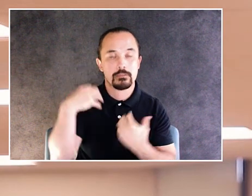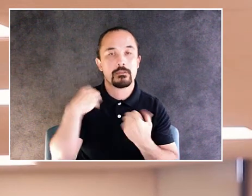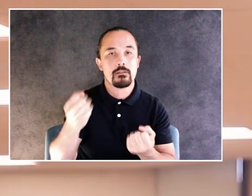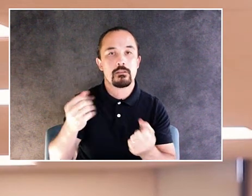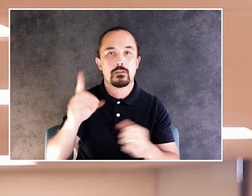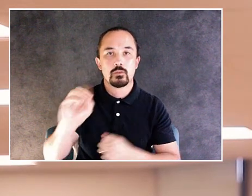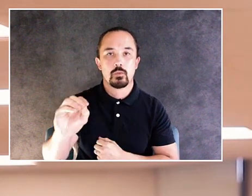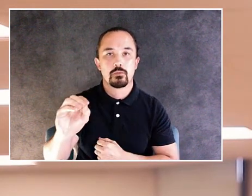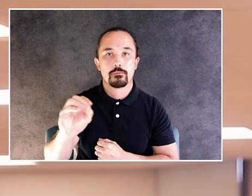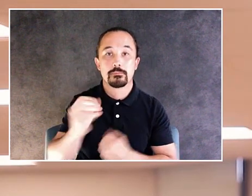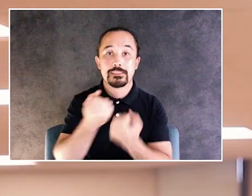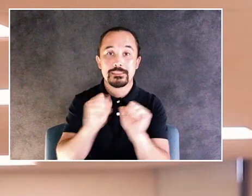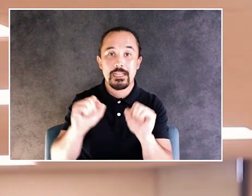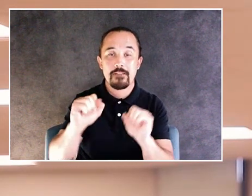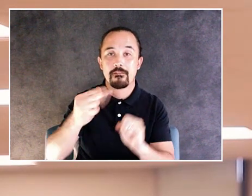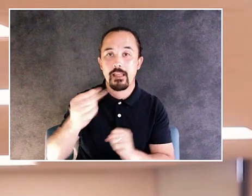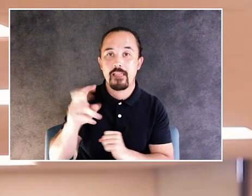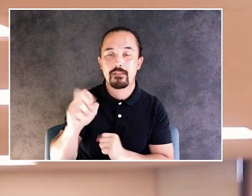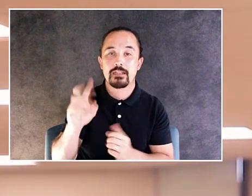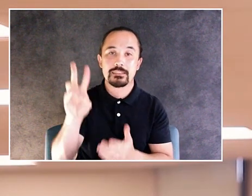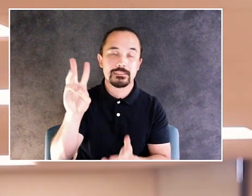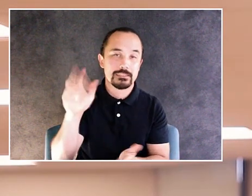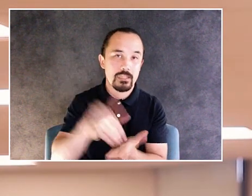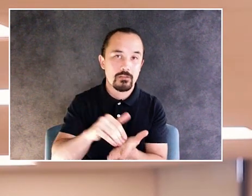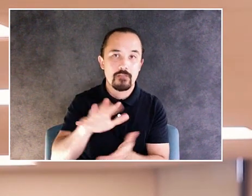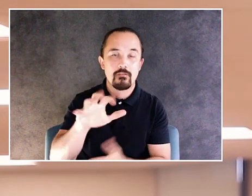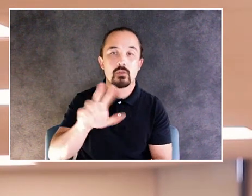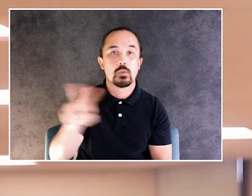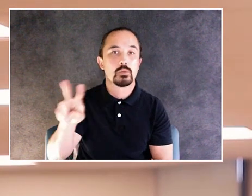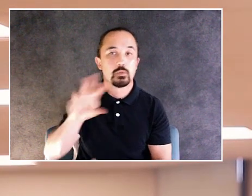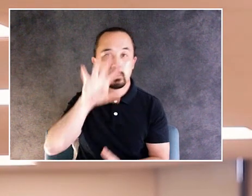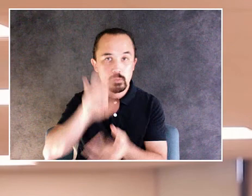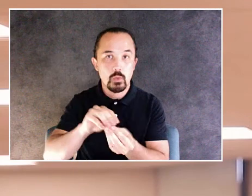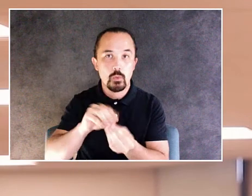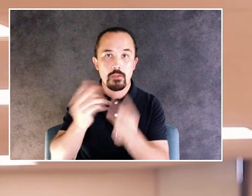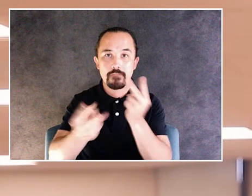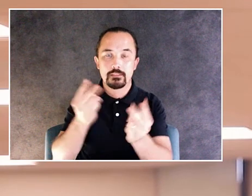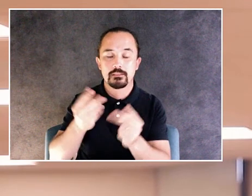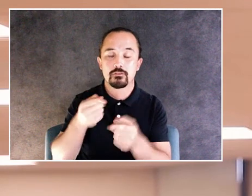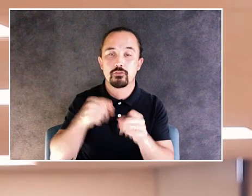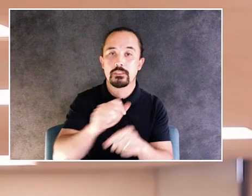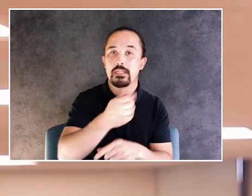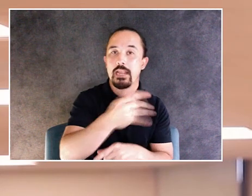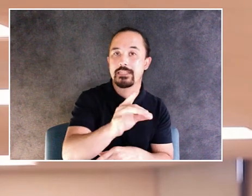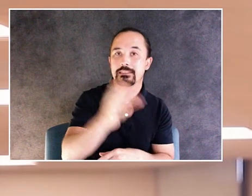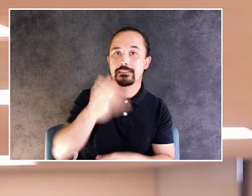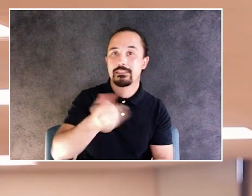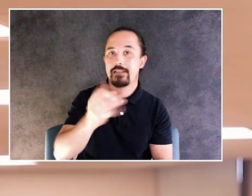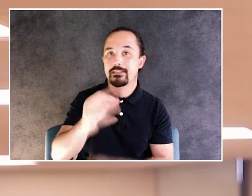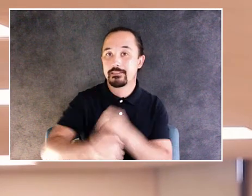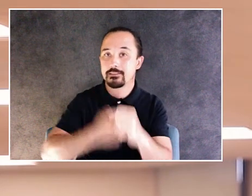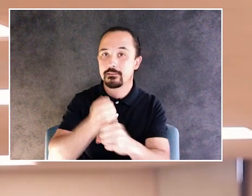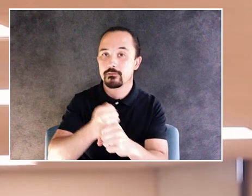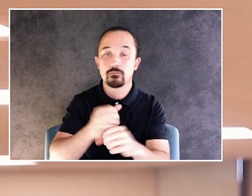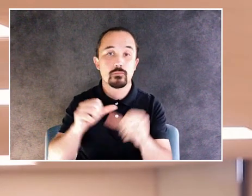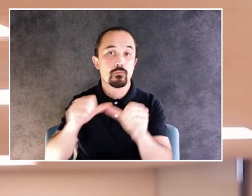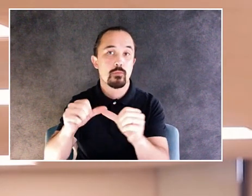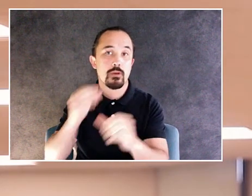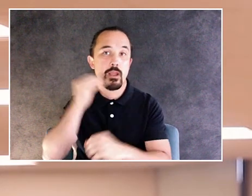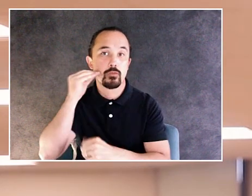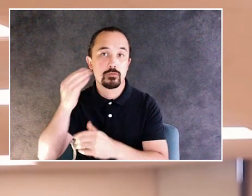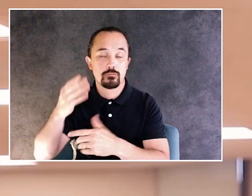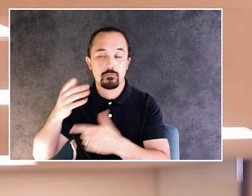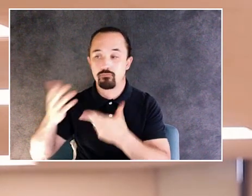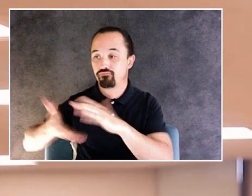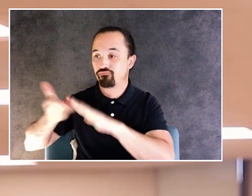Safe Haven had 6,522 total visits in fiscal year 18-19. The permanent housing component operated at